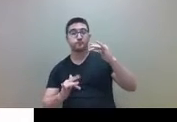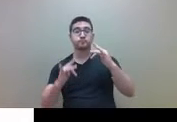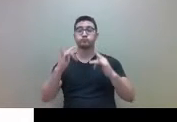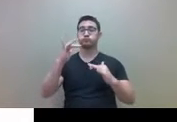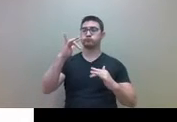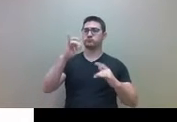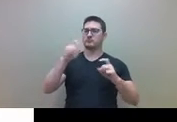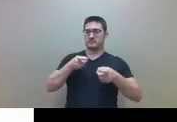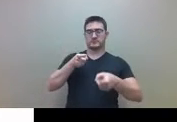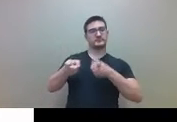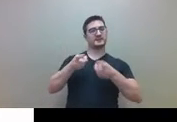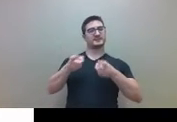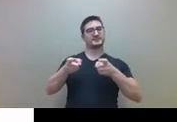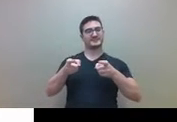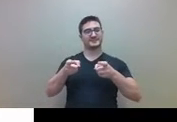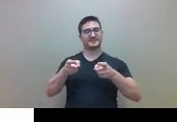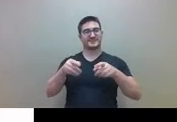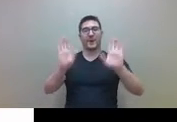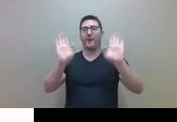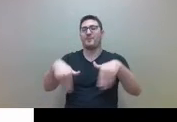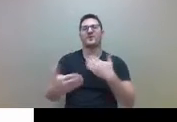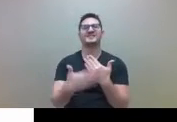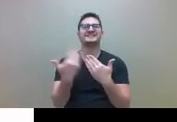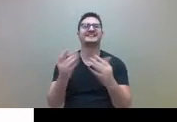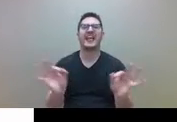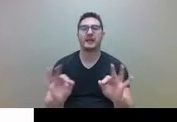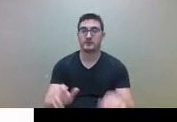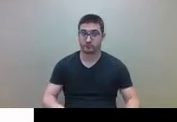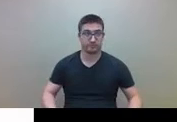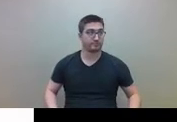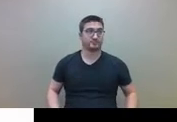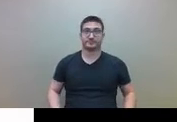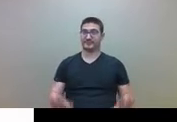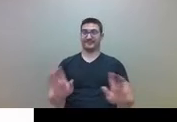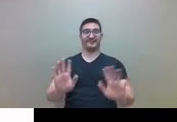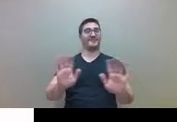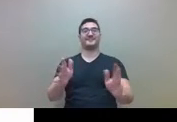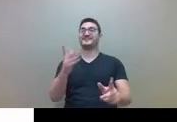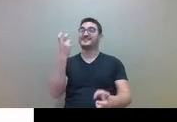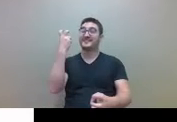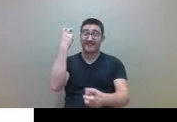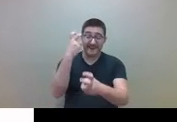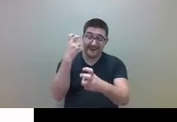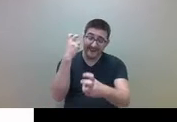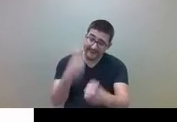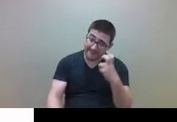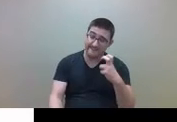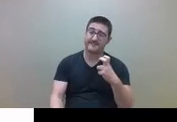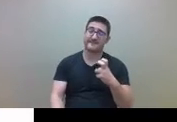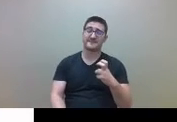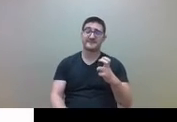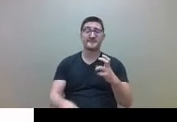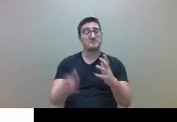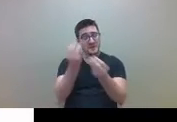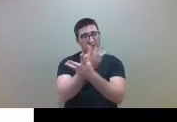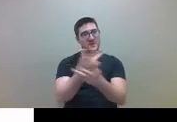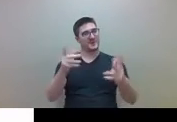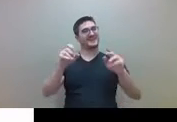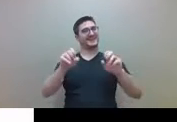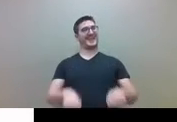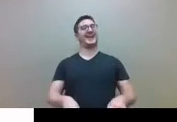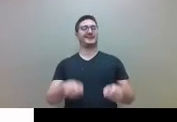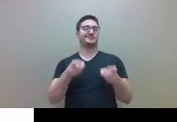easy, right? It's not actually. It's really not, but it's doable. It's getting support from your family,